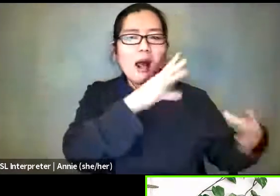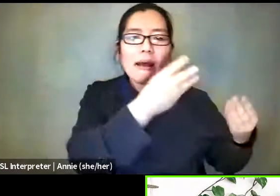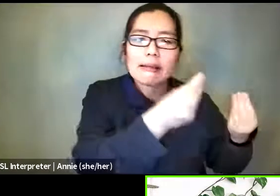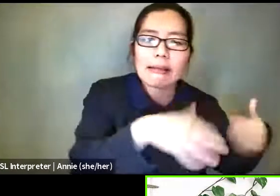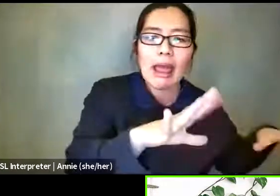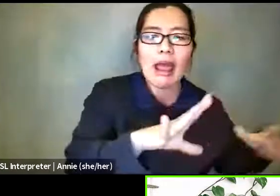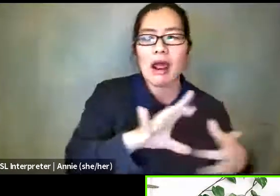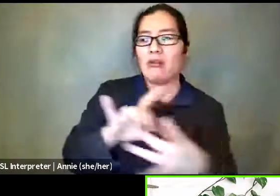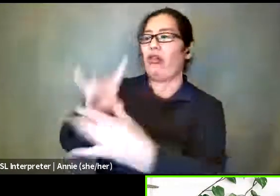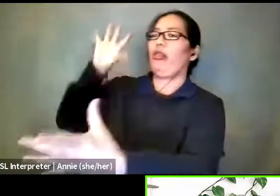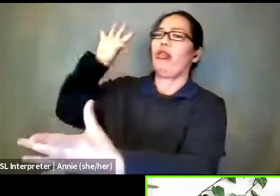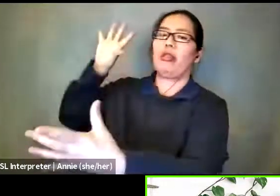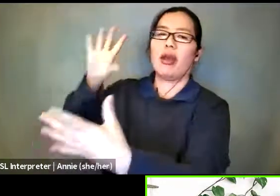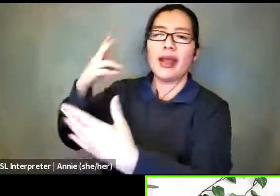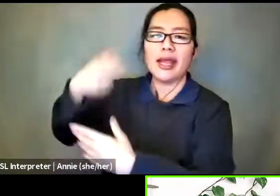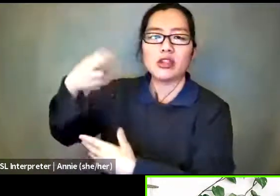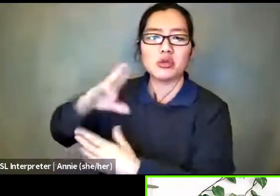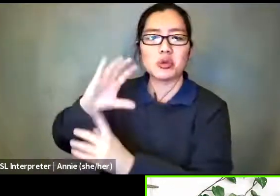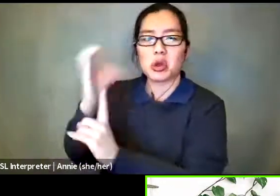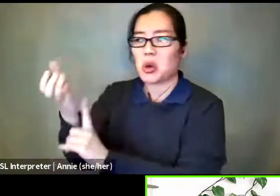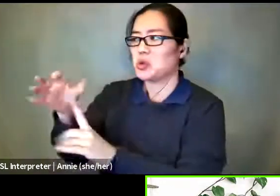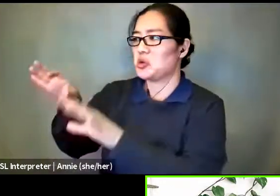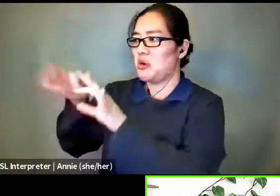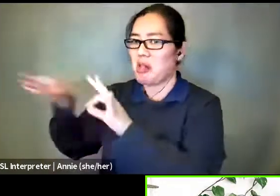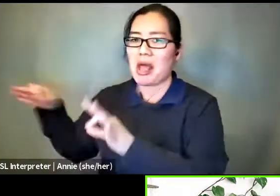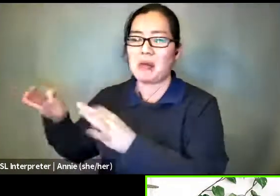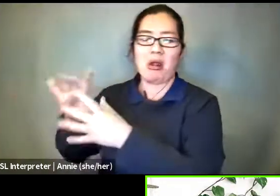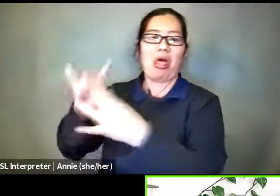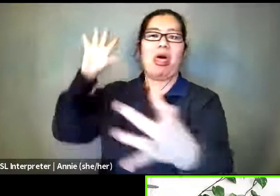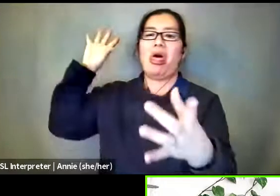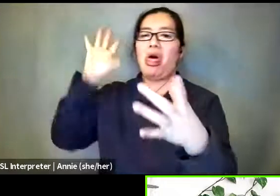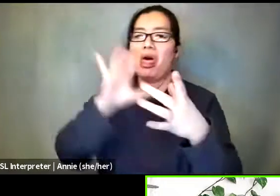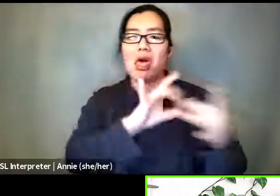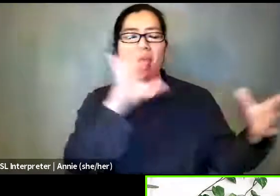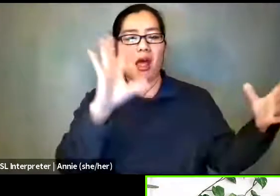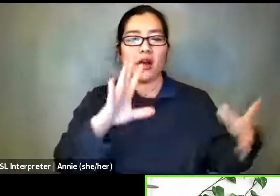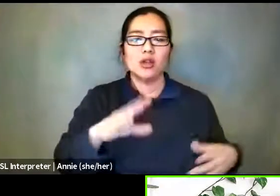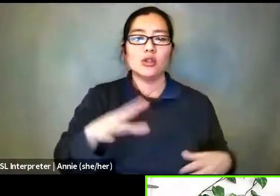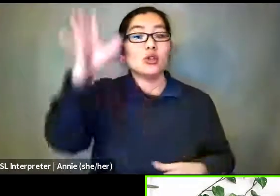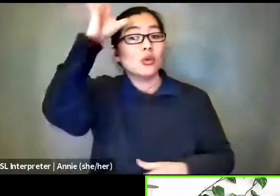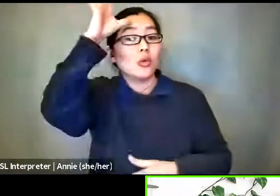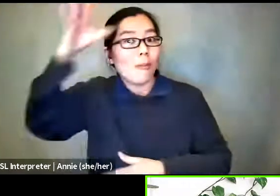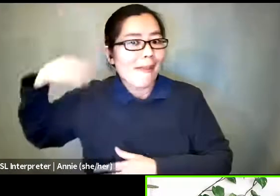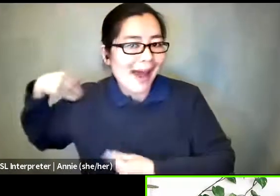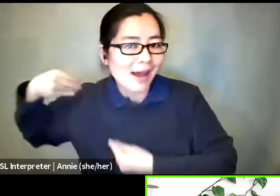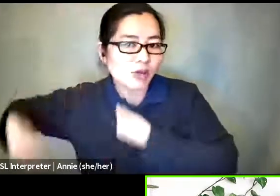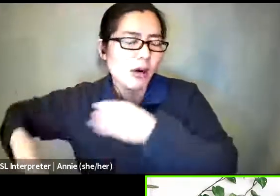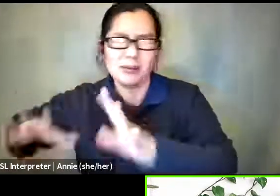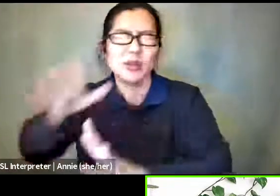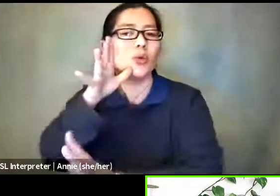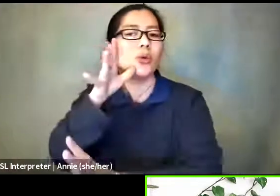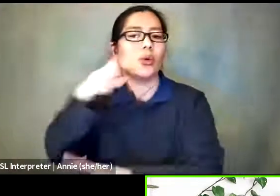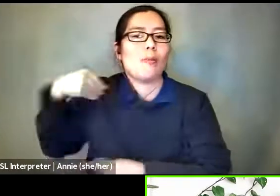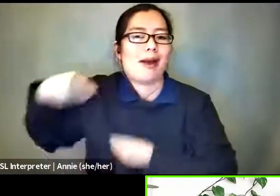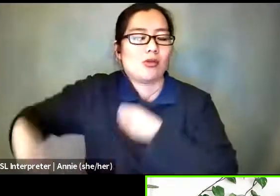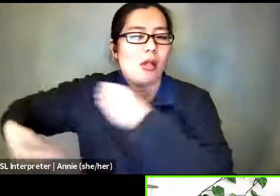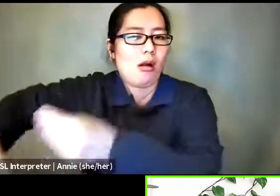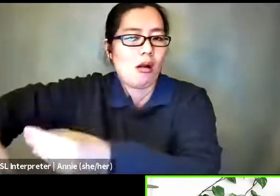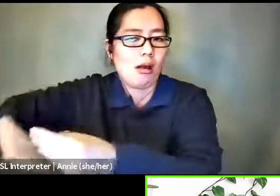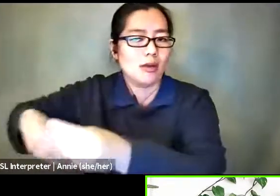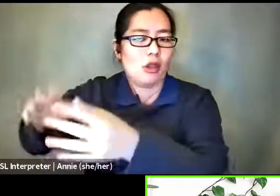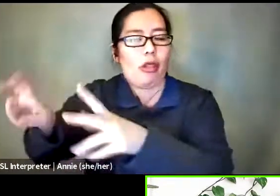culture, break relationships to languages, to matriarchy, to matrilineal processes and governance. So we have to